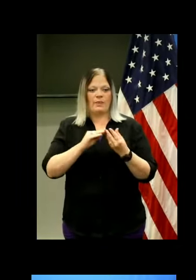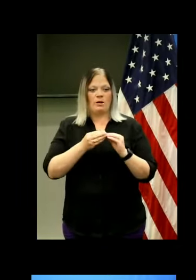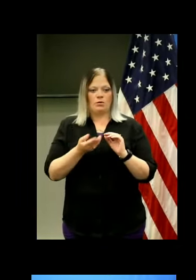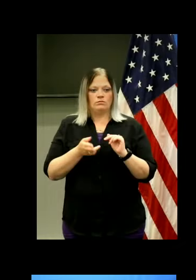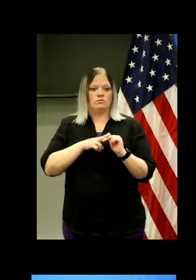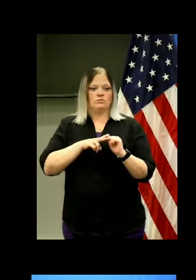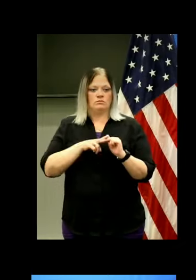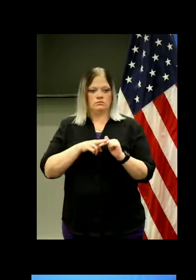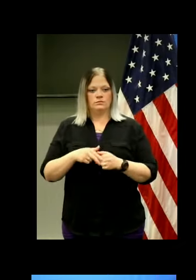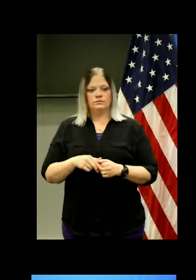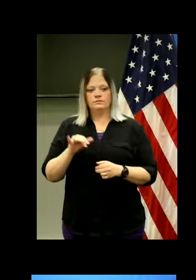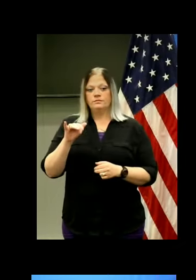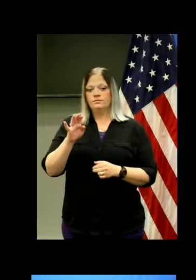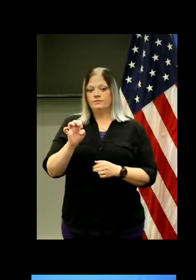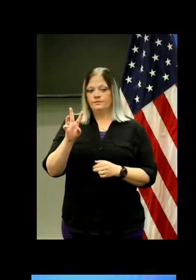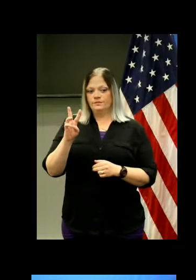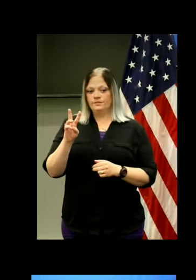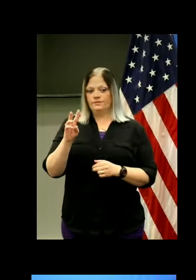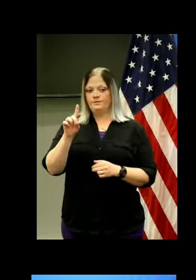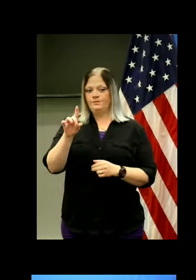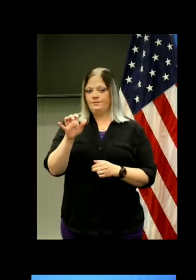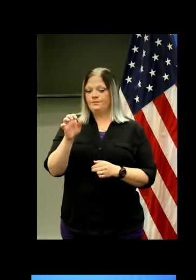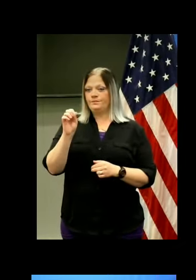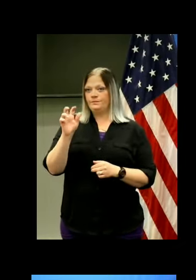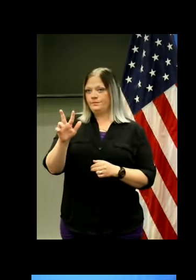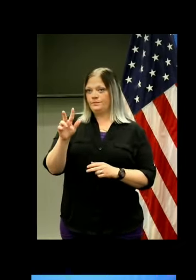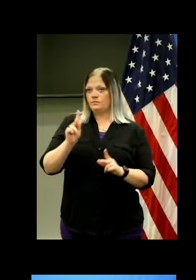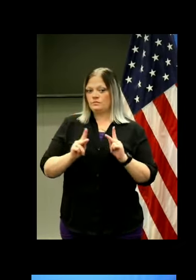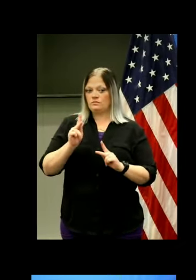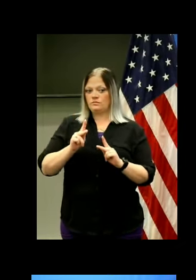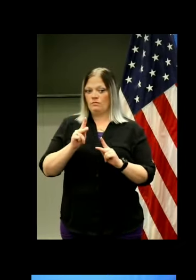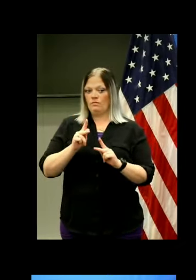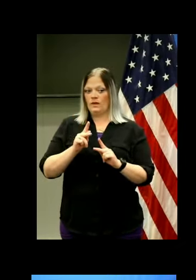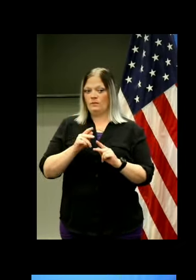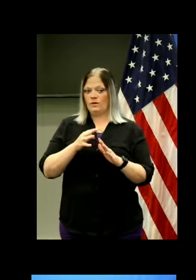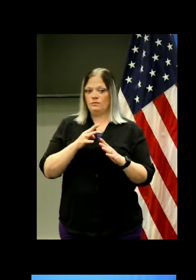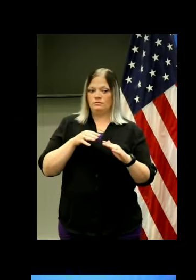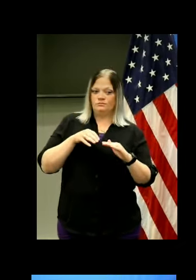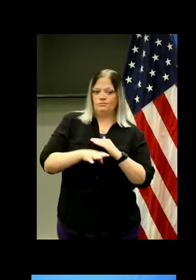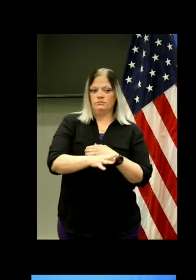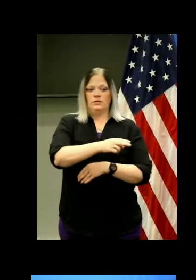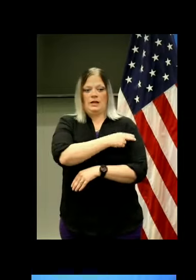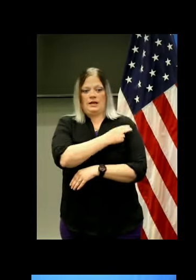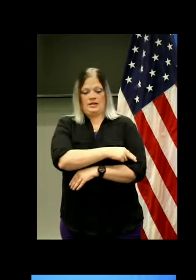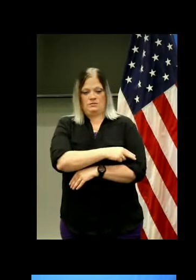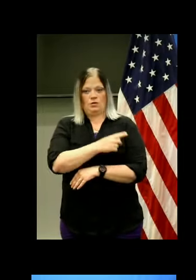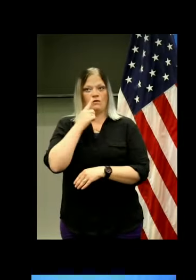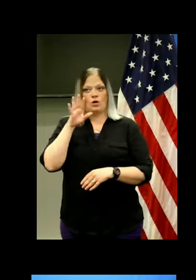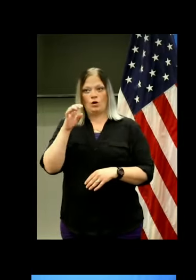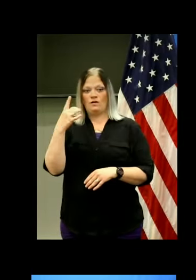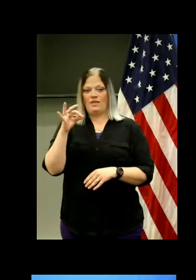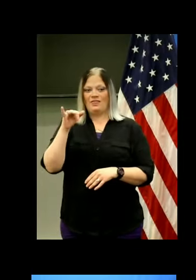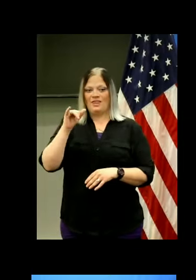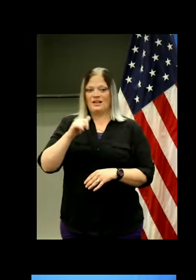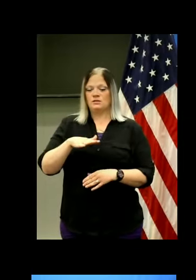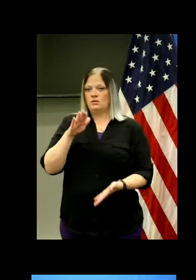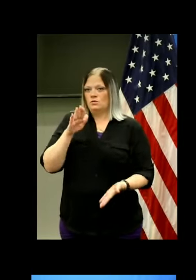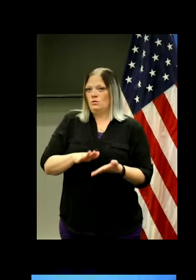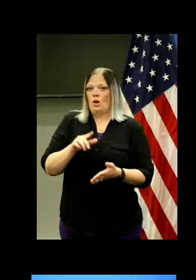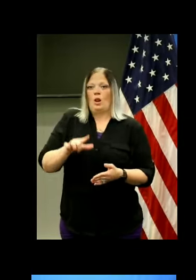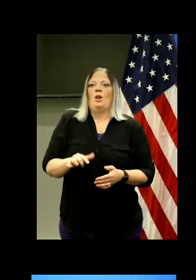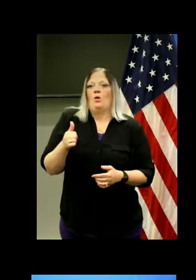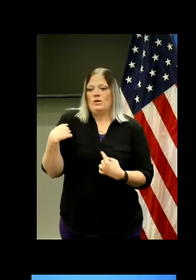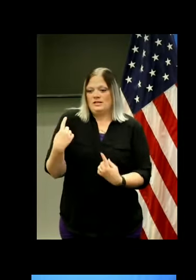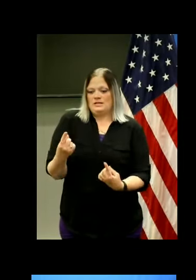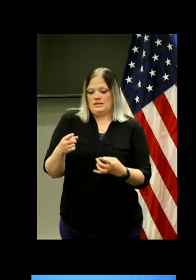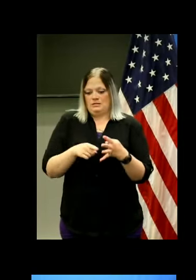up. On June 6th, there were 103 individuals admitted to Erie County hospitals for COVID-19. This is the lowest amount we've had since the end of